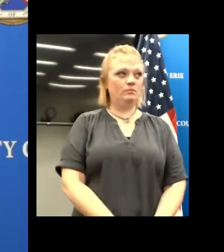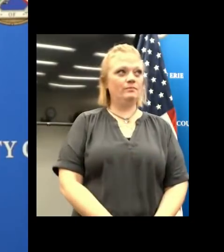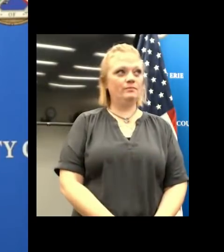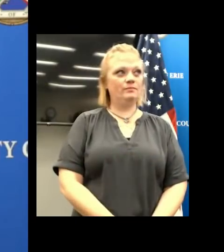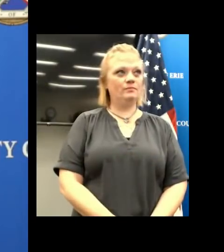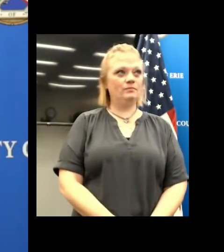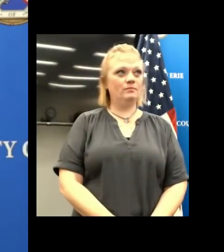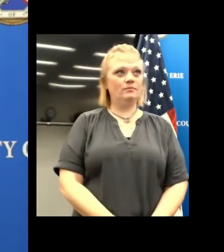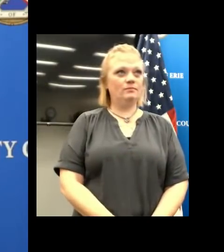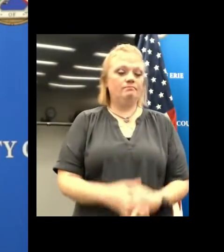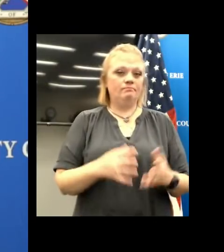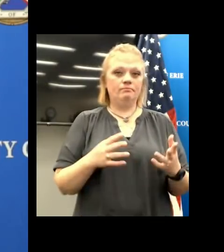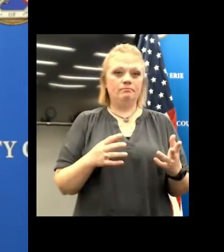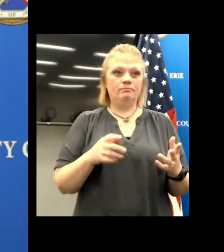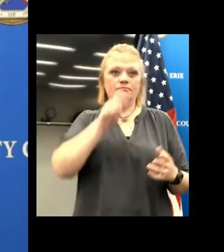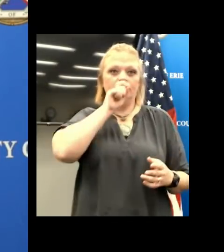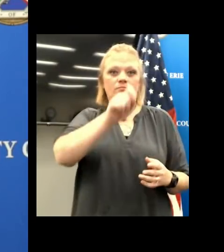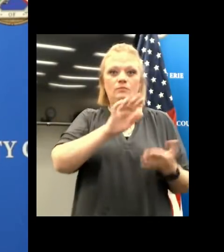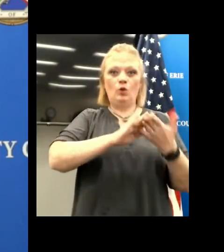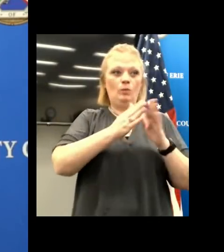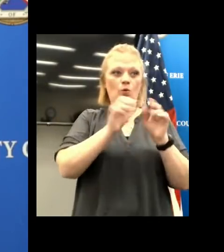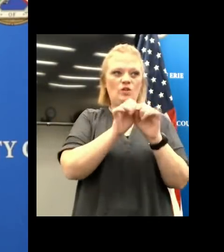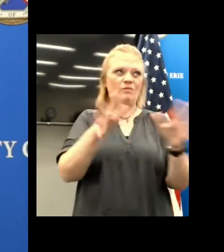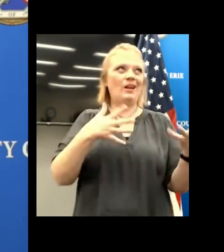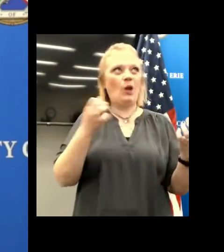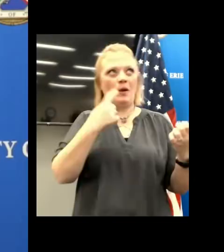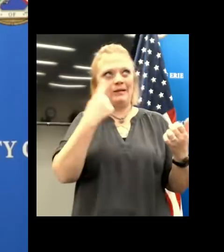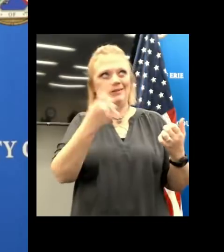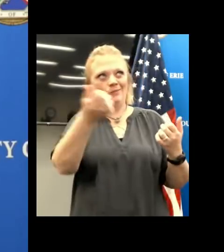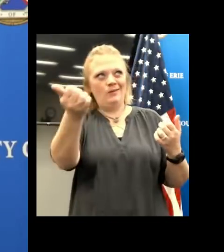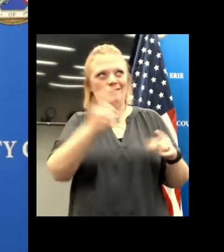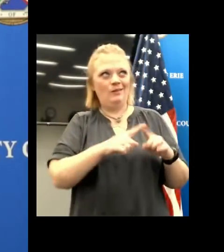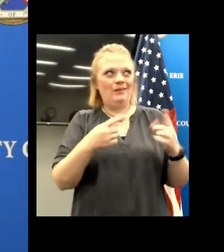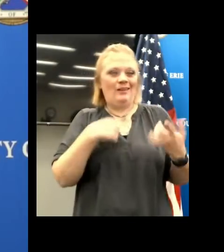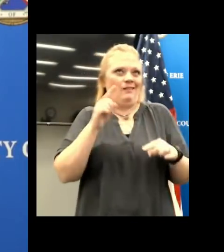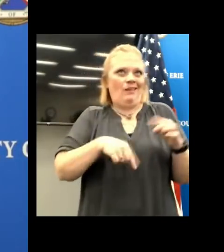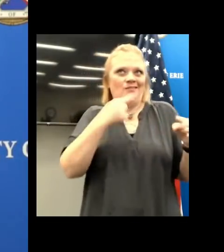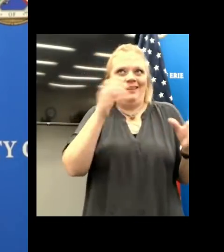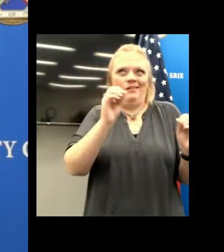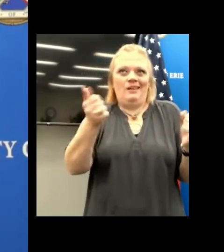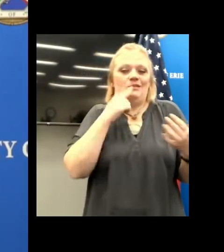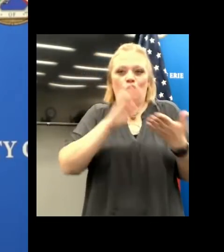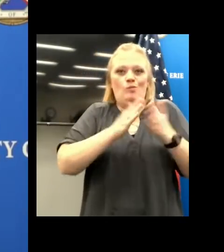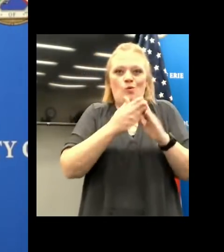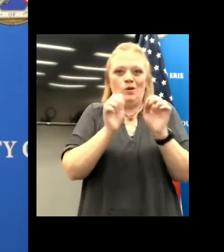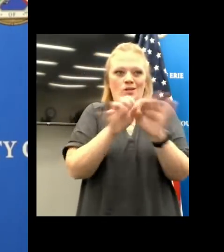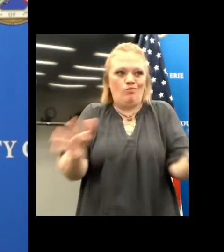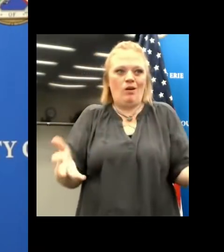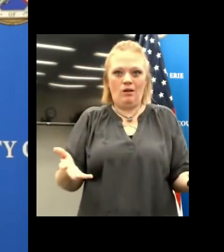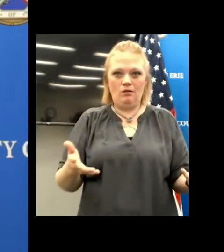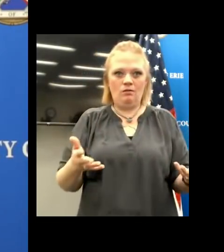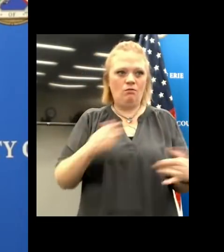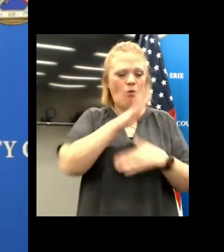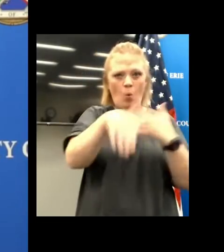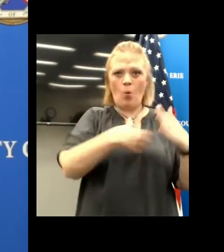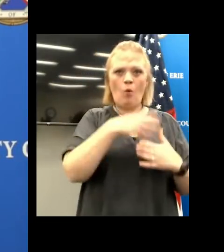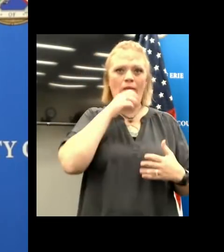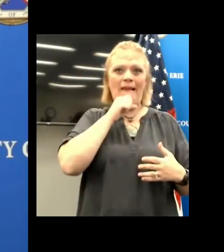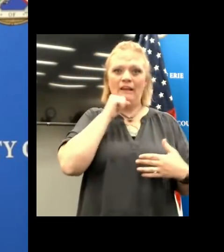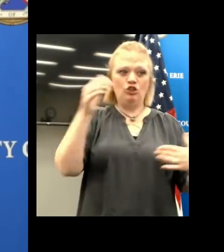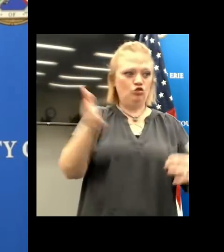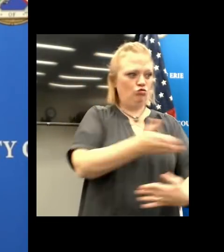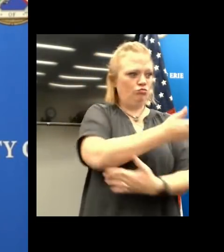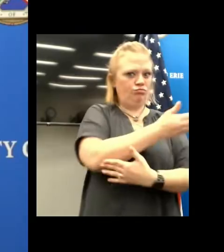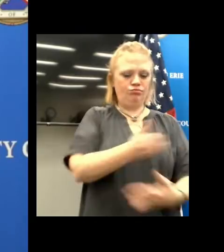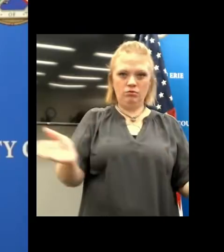it's just community spread. I was thinking of something else to say, but really there's nothing else to say. It's community spread. It's showing up in all different age ranges. We're